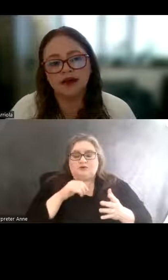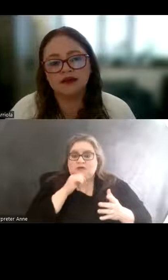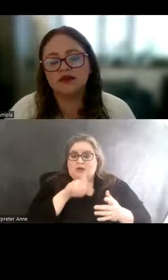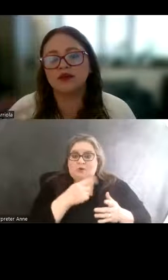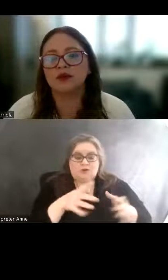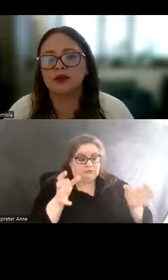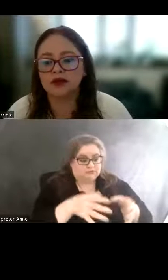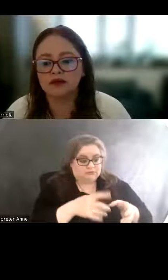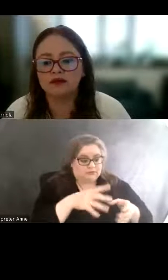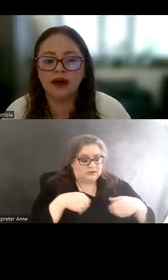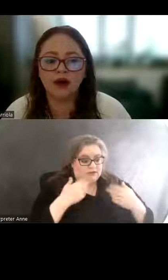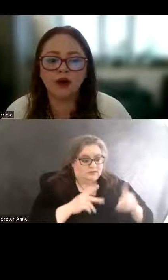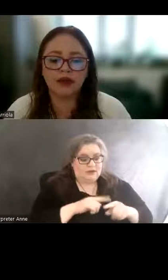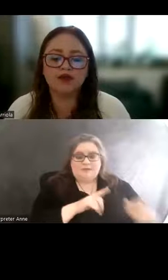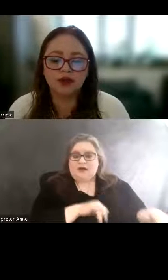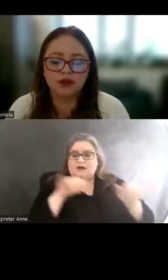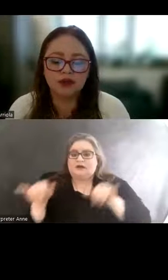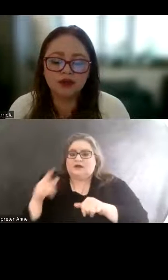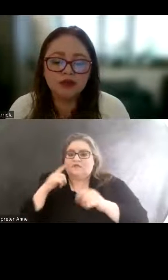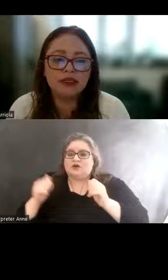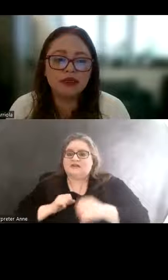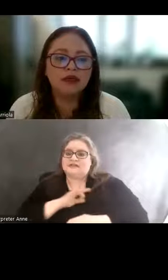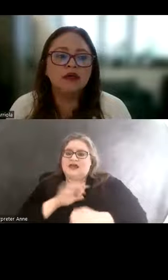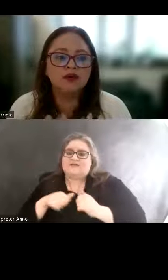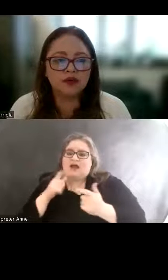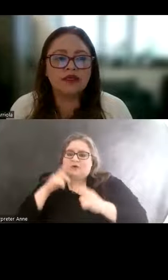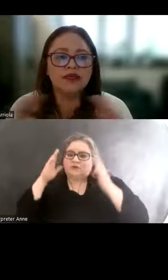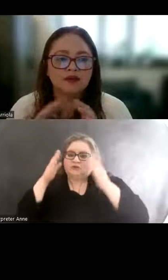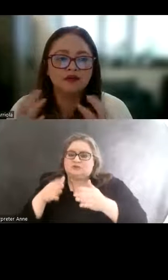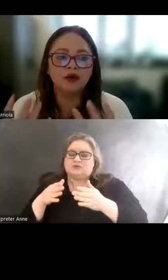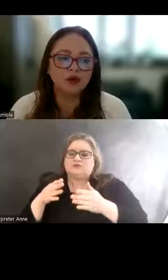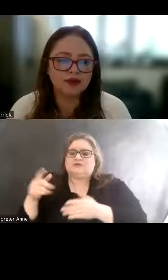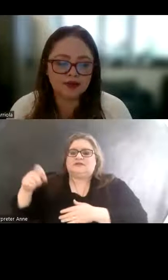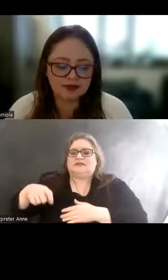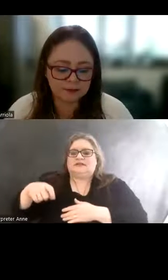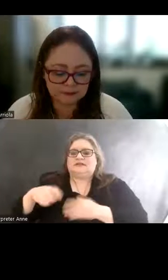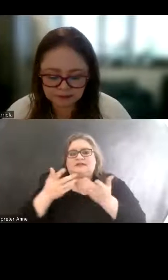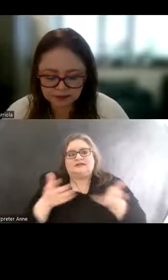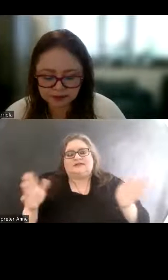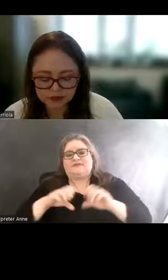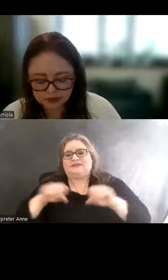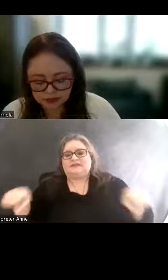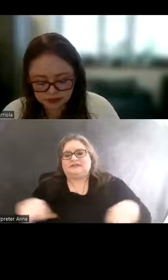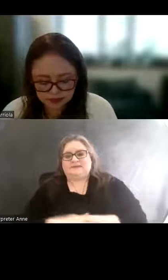It's that continuum of how are we attuning to the needs of our whole system.